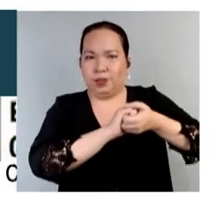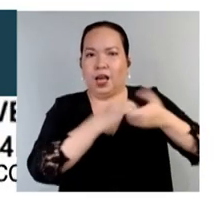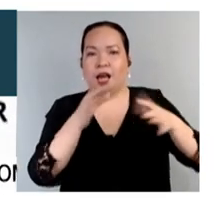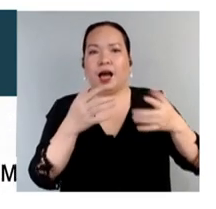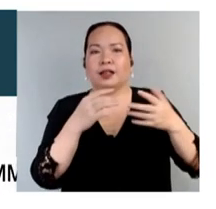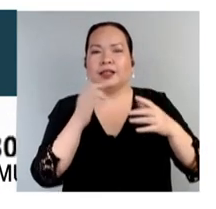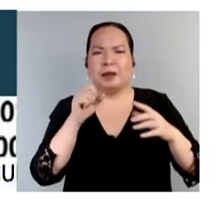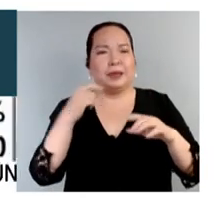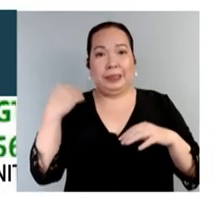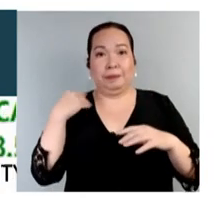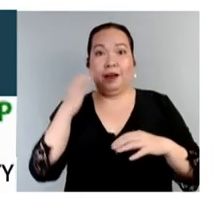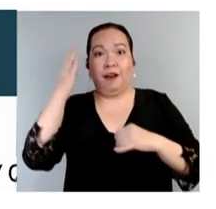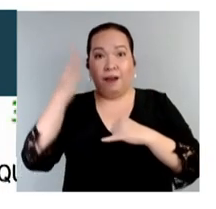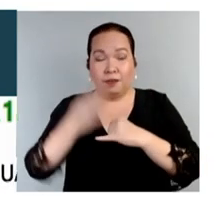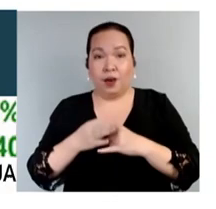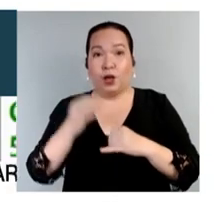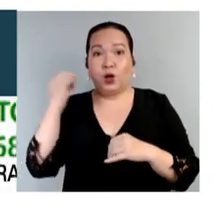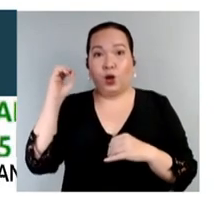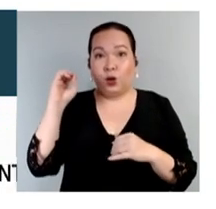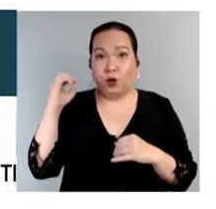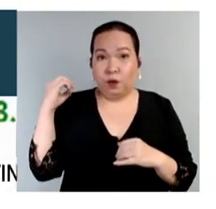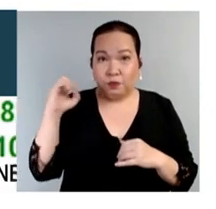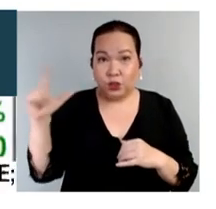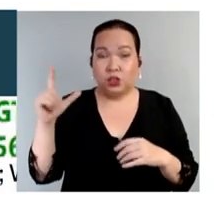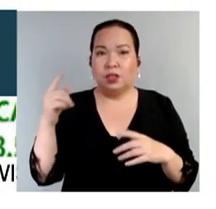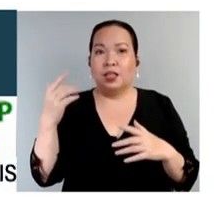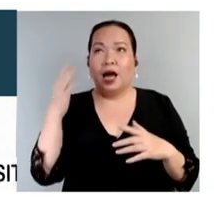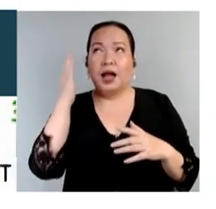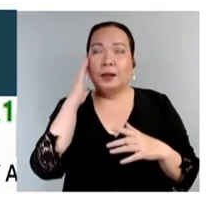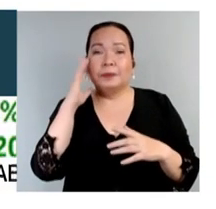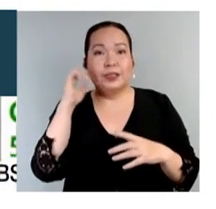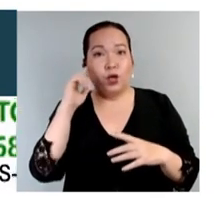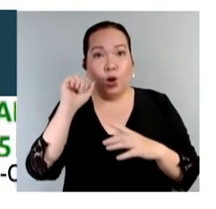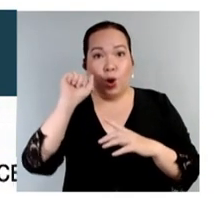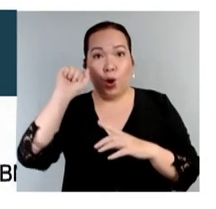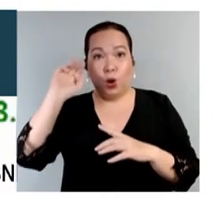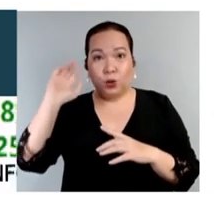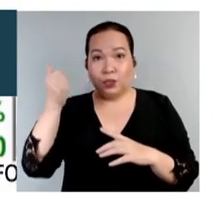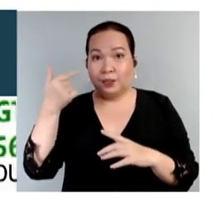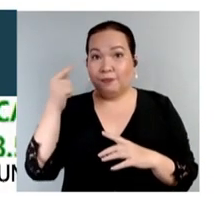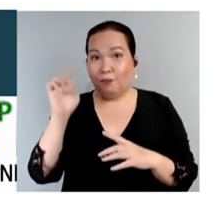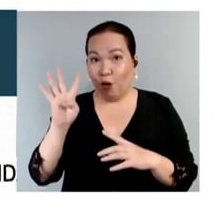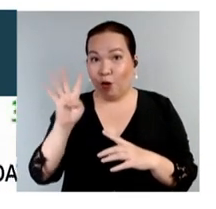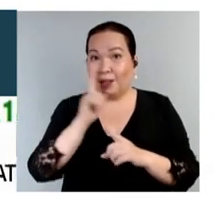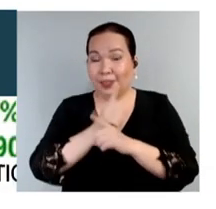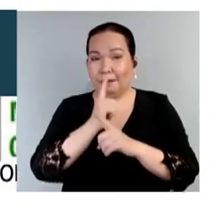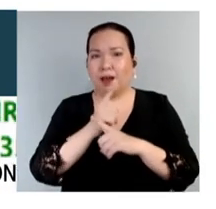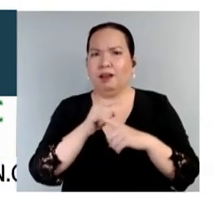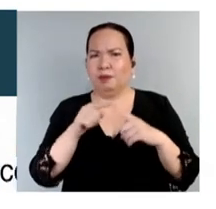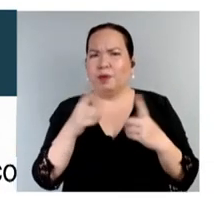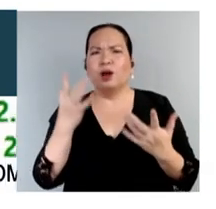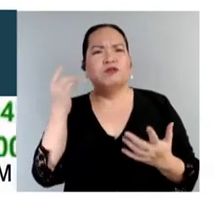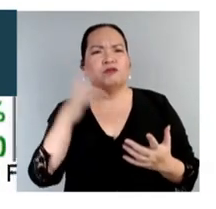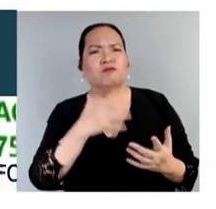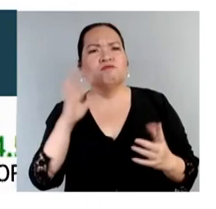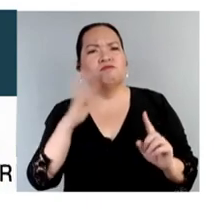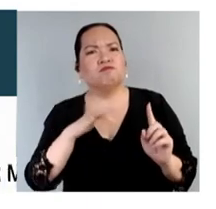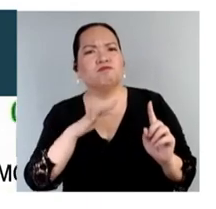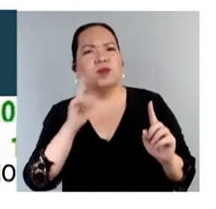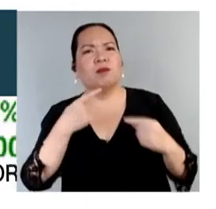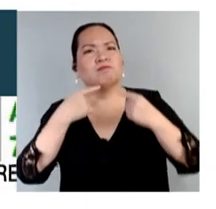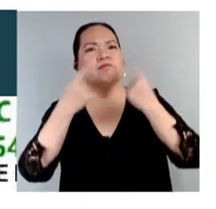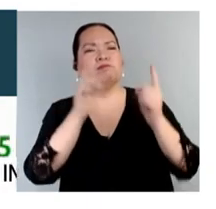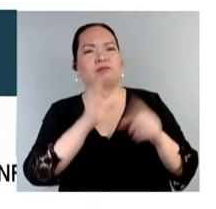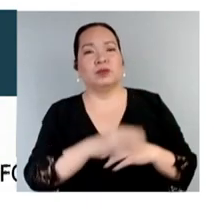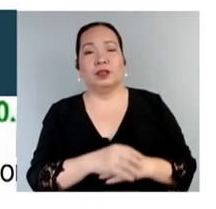official announcement is slated on August 4th, I should say. So your initial thoughts on the announcement first. I think,